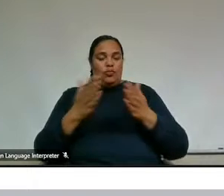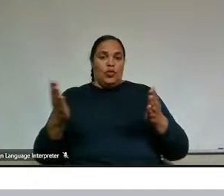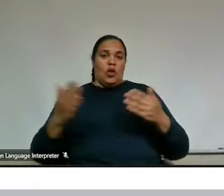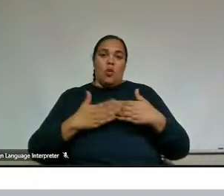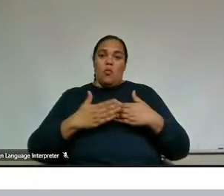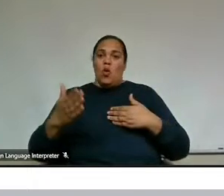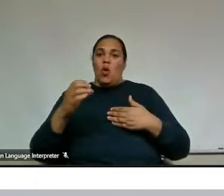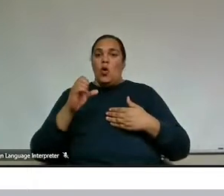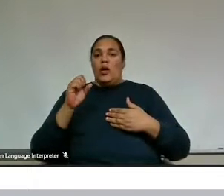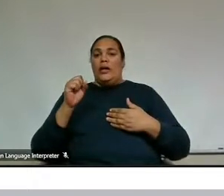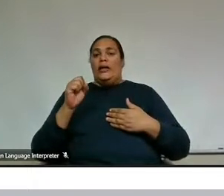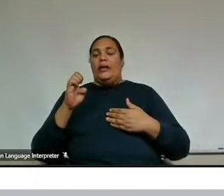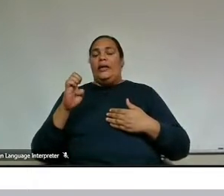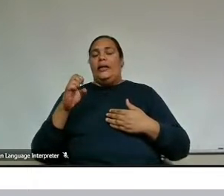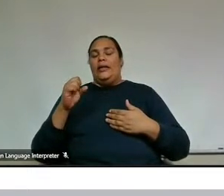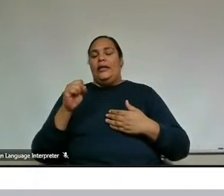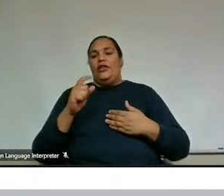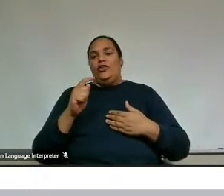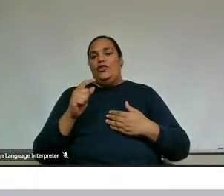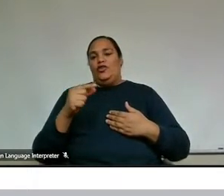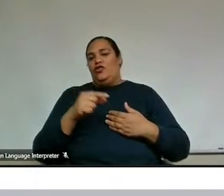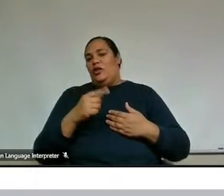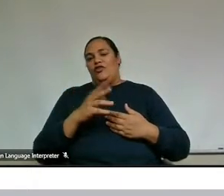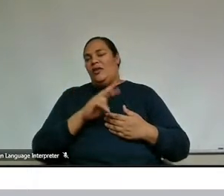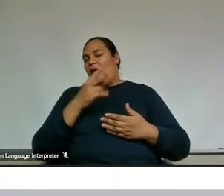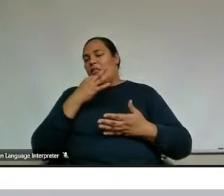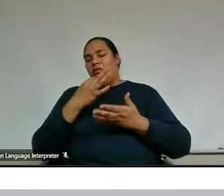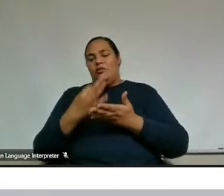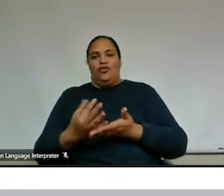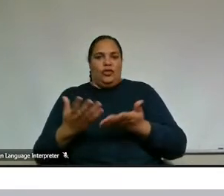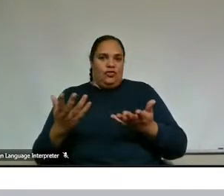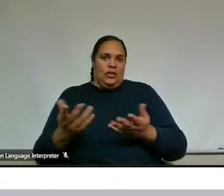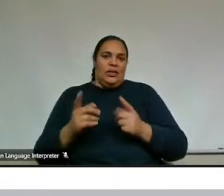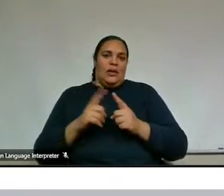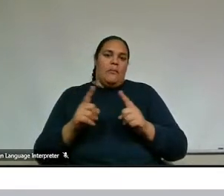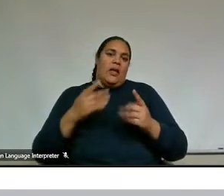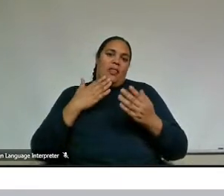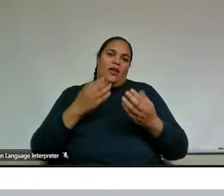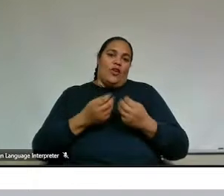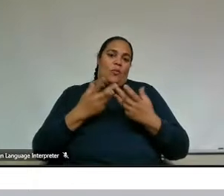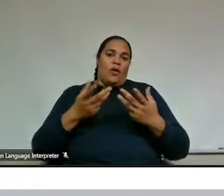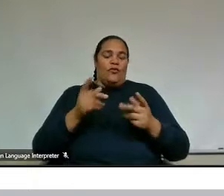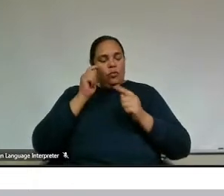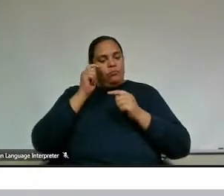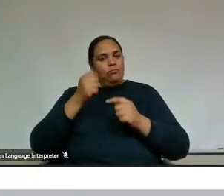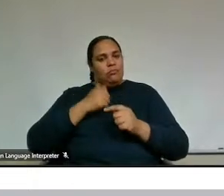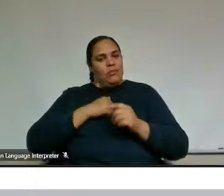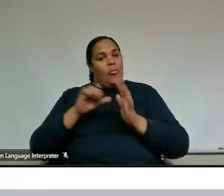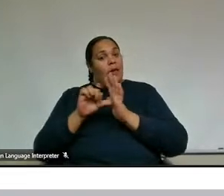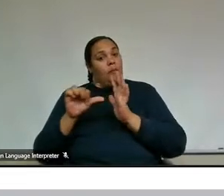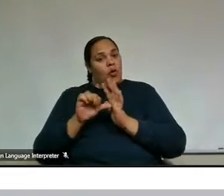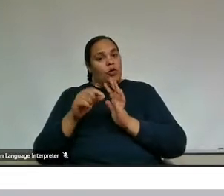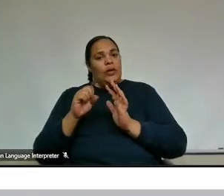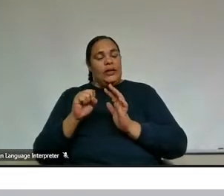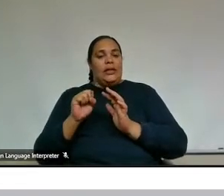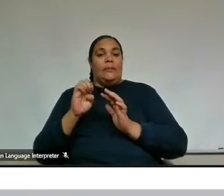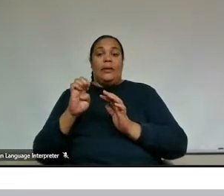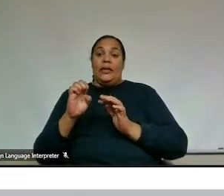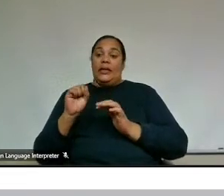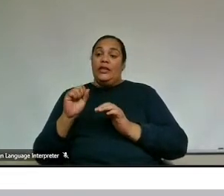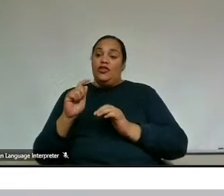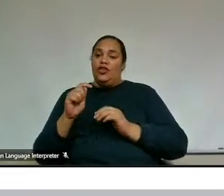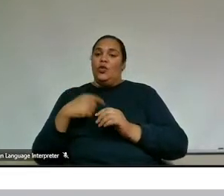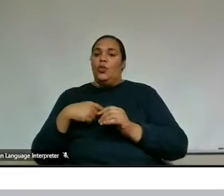the ESGs for the moment. That's just another suggestion. But thank you very much for recognizing the importance of ESG in what we're trying